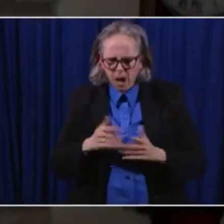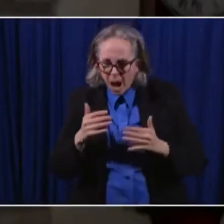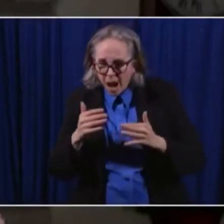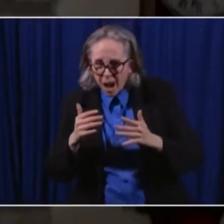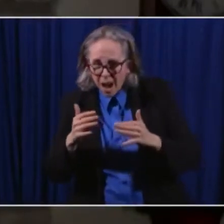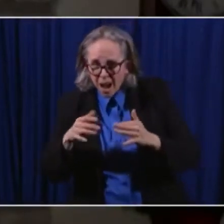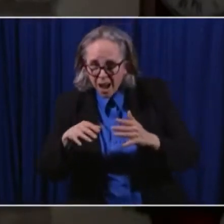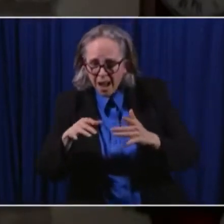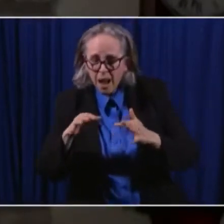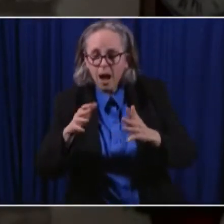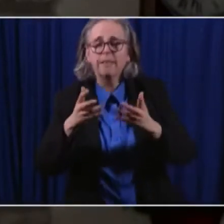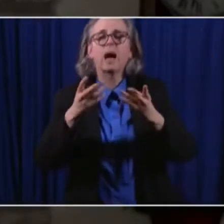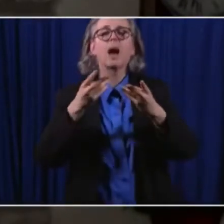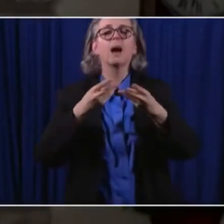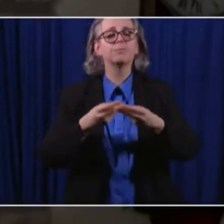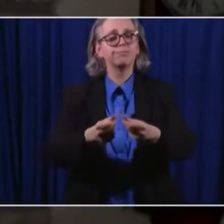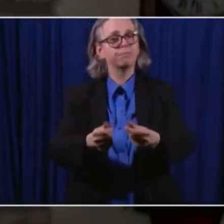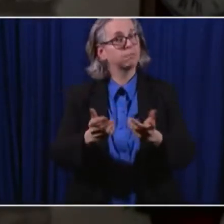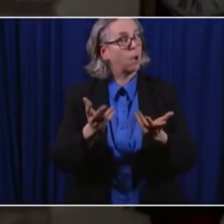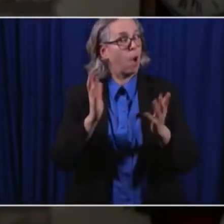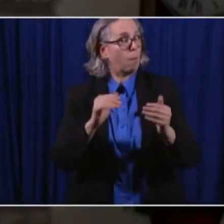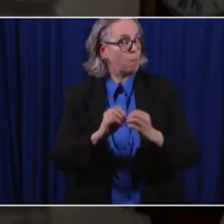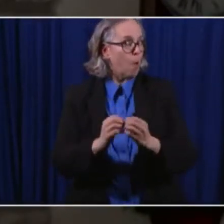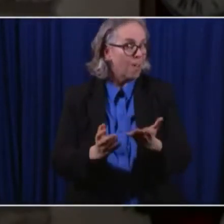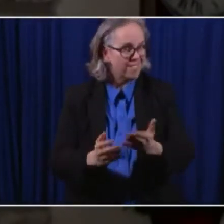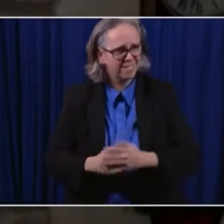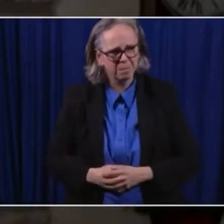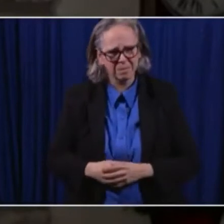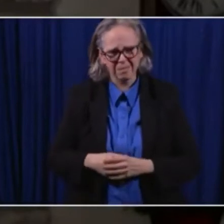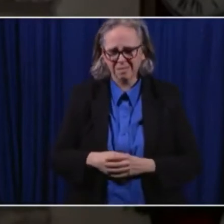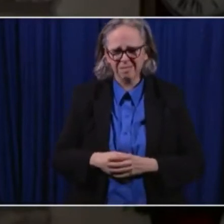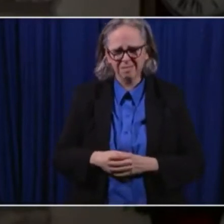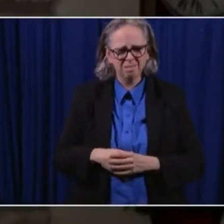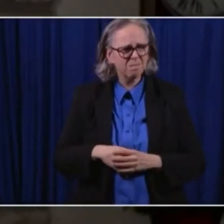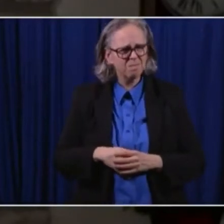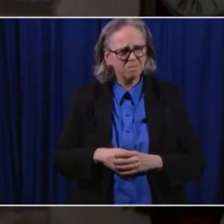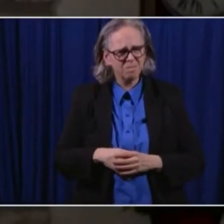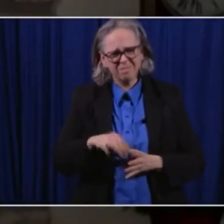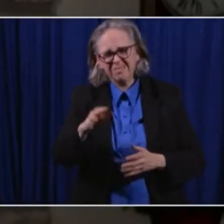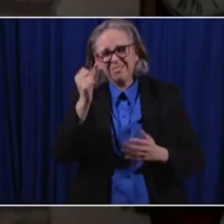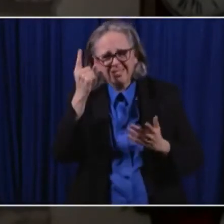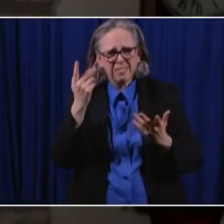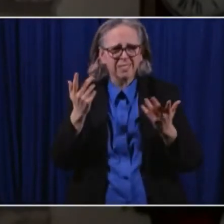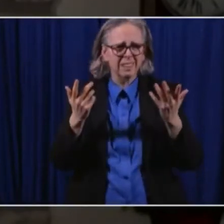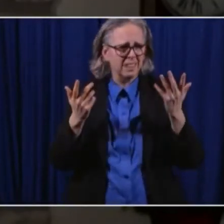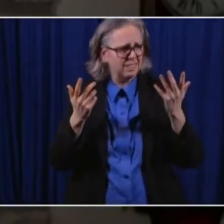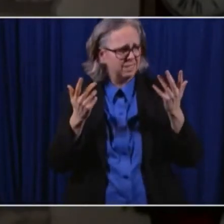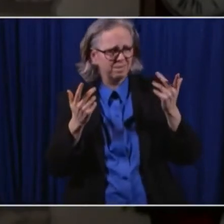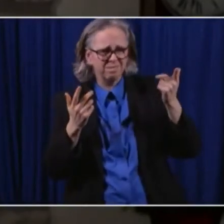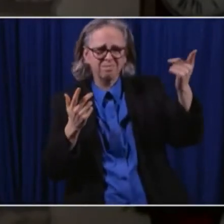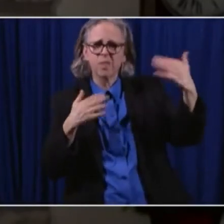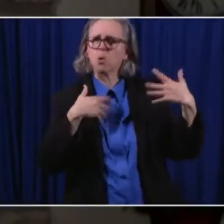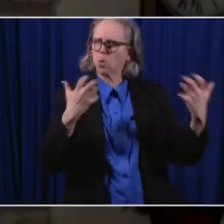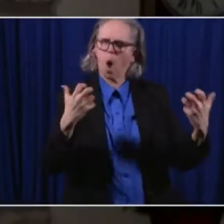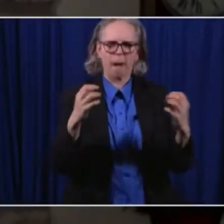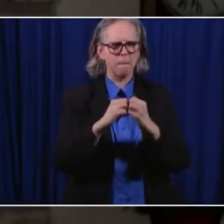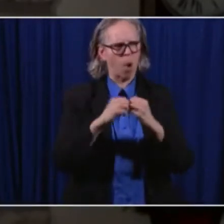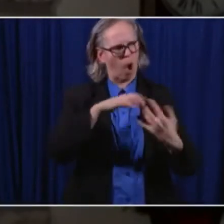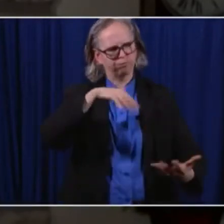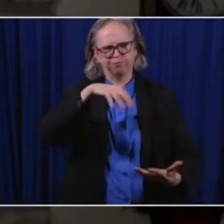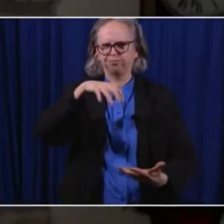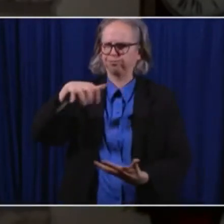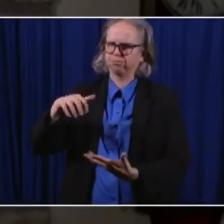smoother as far as the estimates. And we also hope that there's more streams flowing into the river. We have